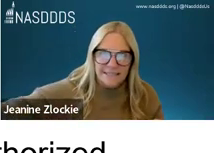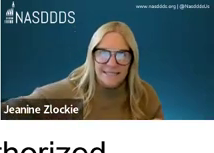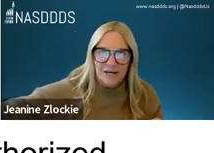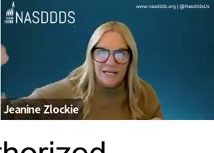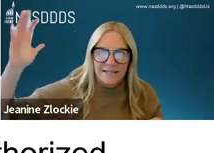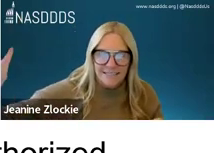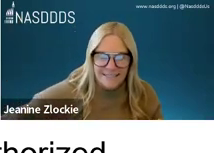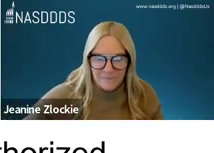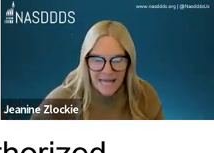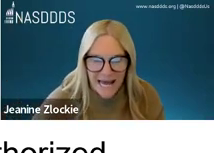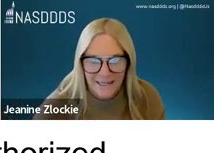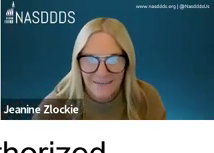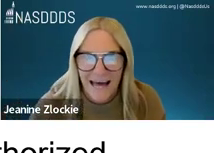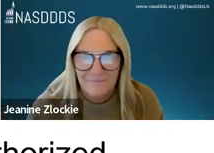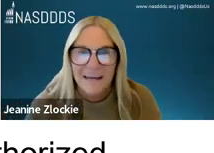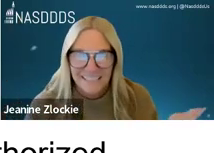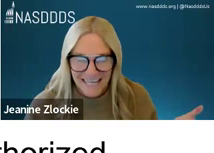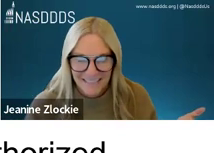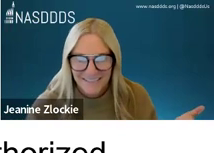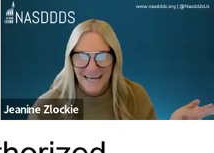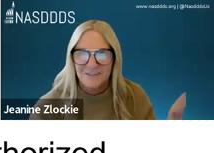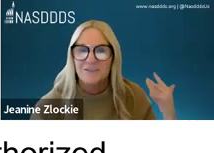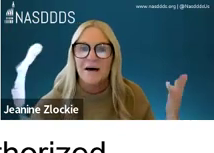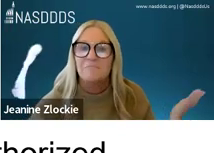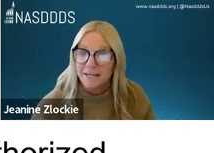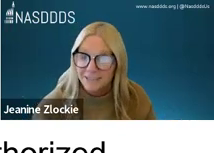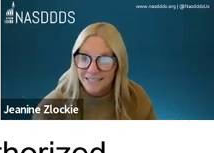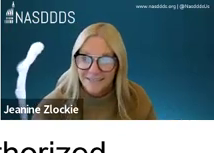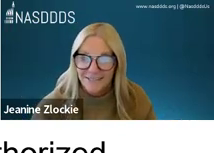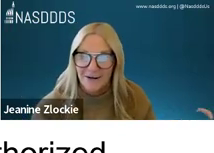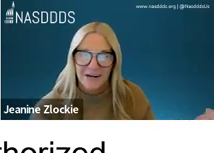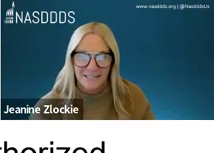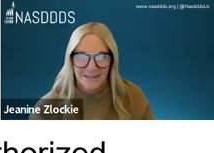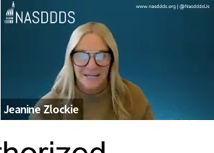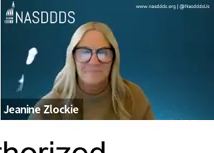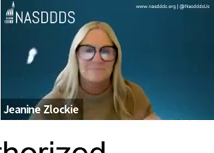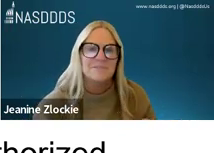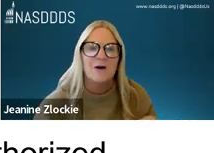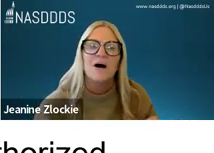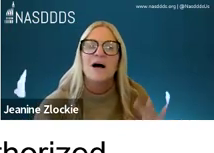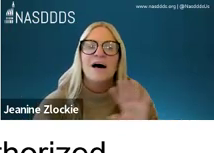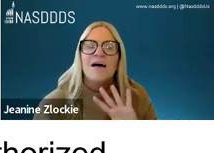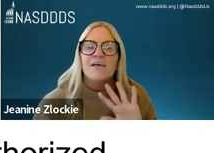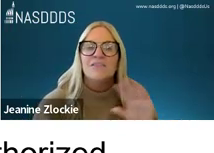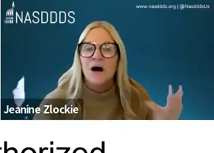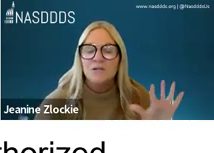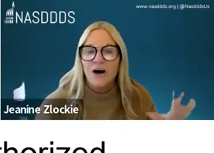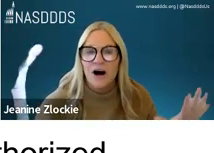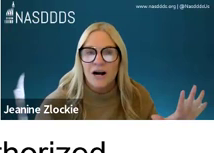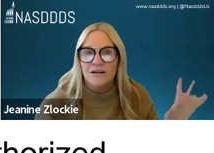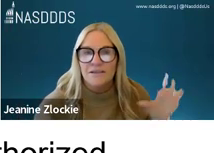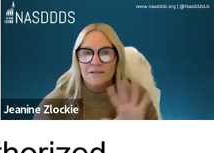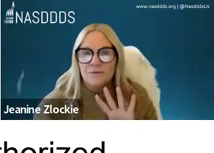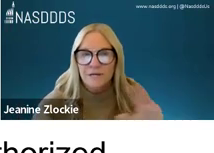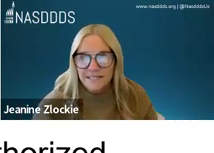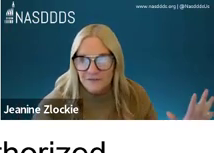medically necessary in the state plan, if that makes sense, under the medically necessary criteria. So those